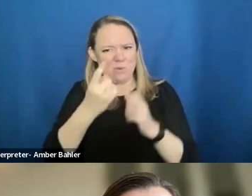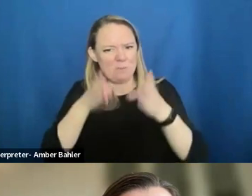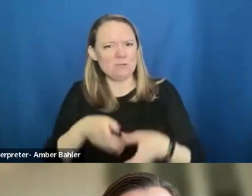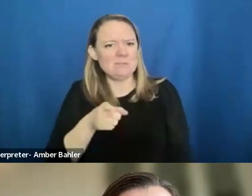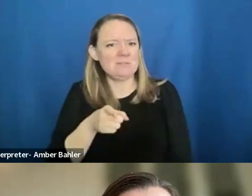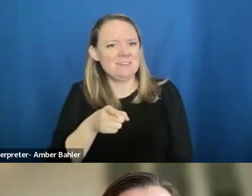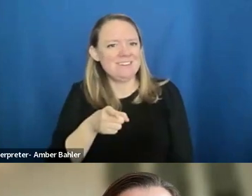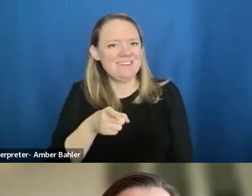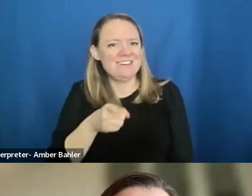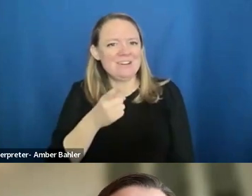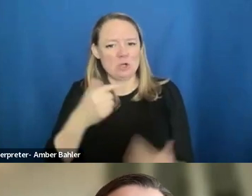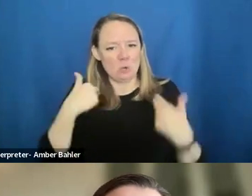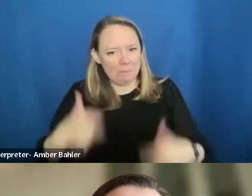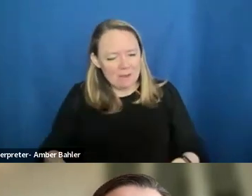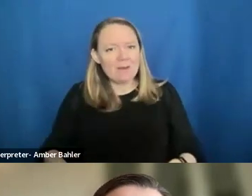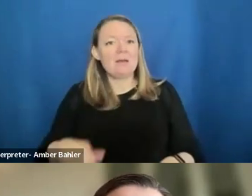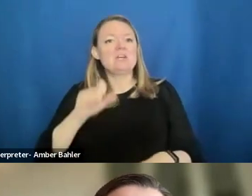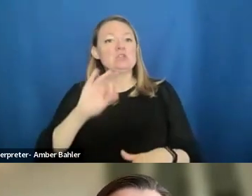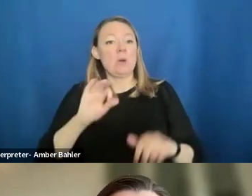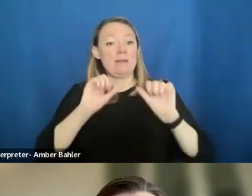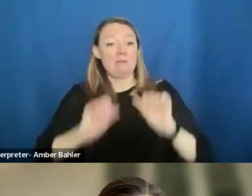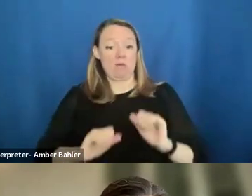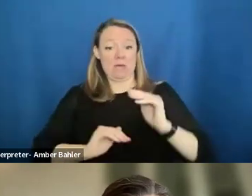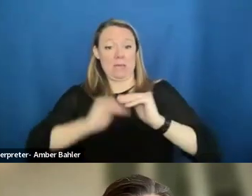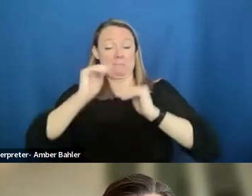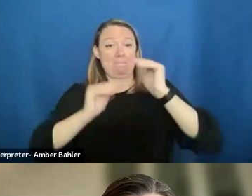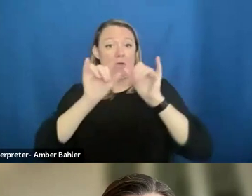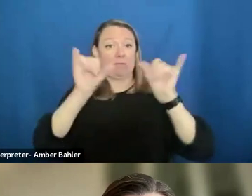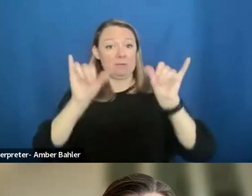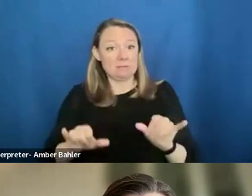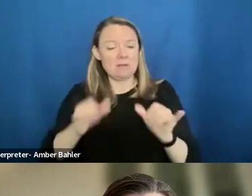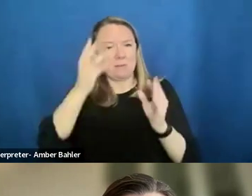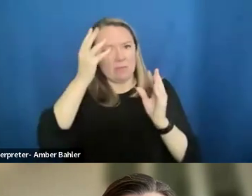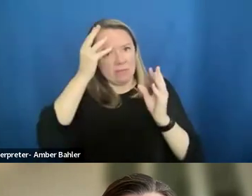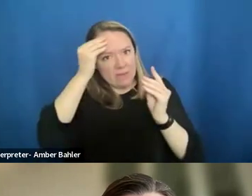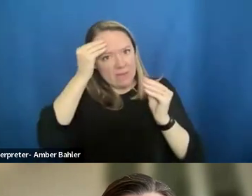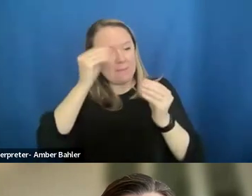that system with that perspective, then I think our folks will feel it.